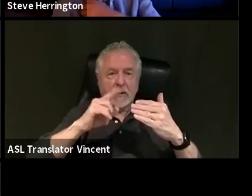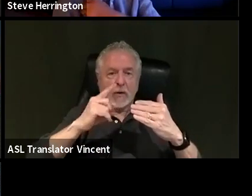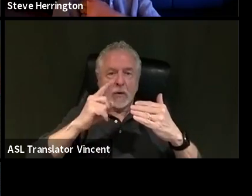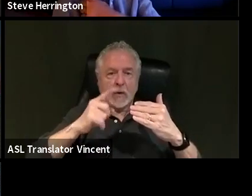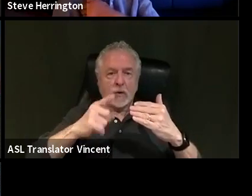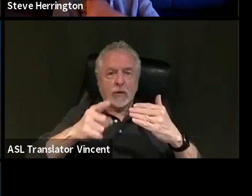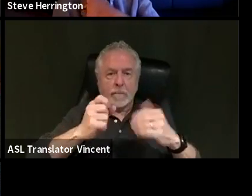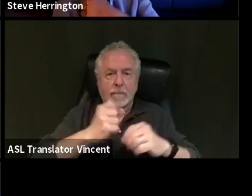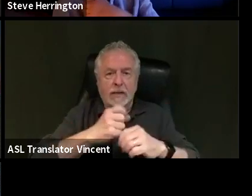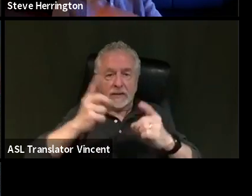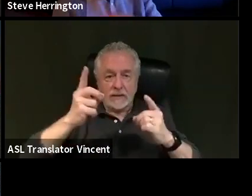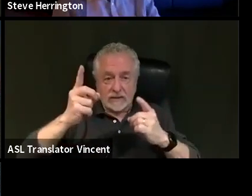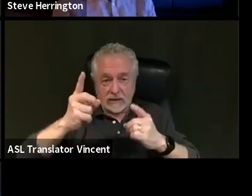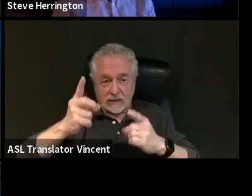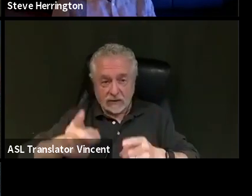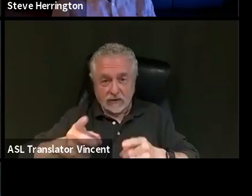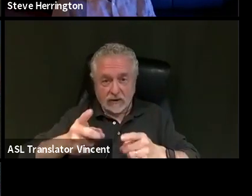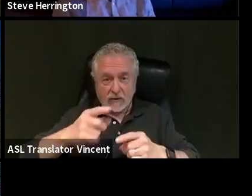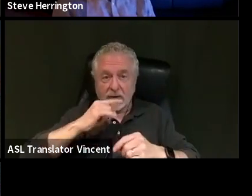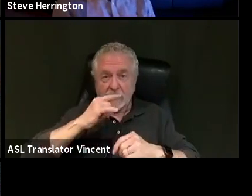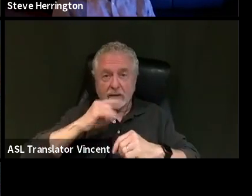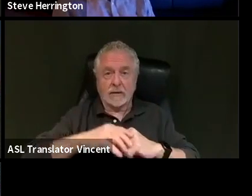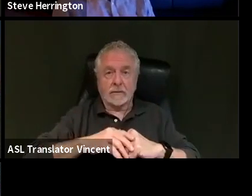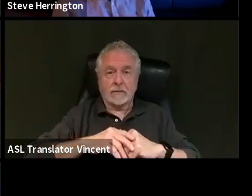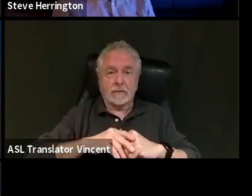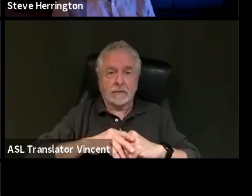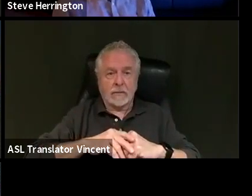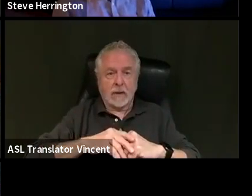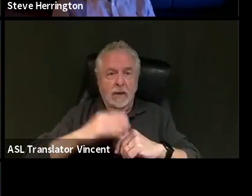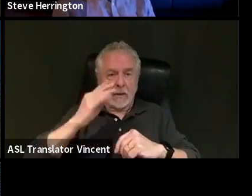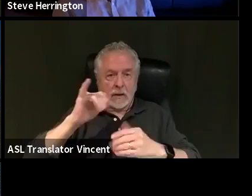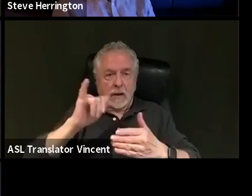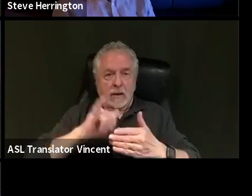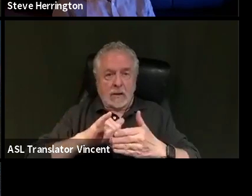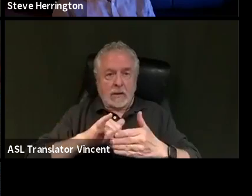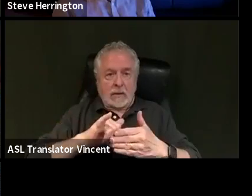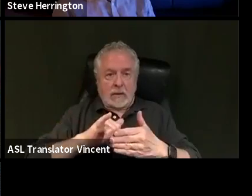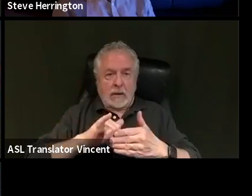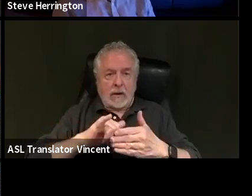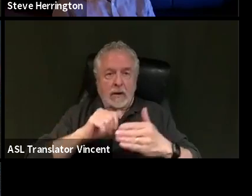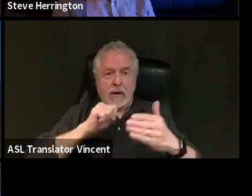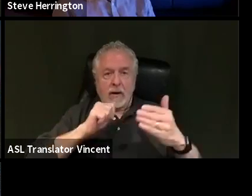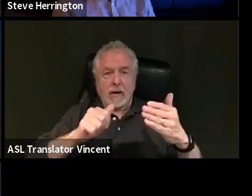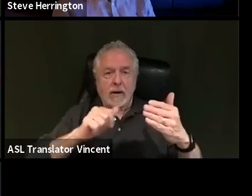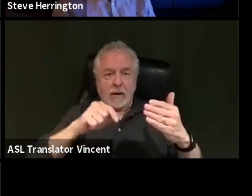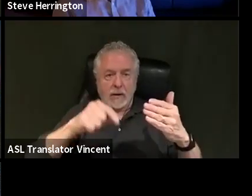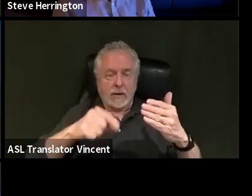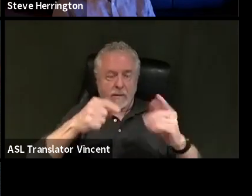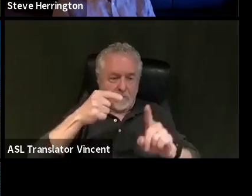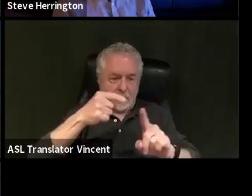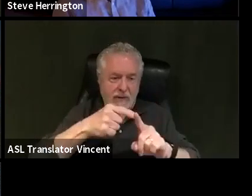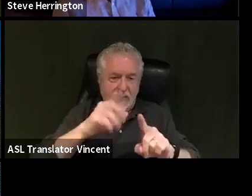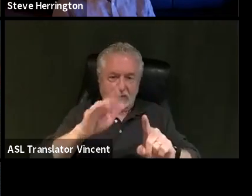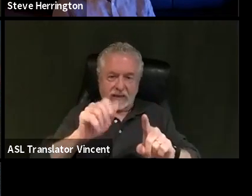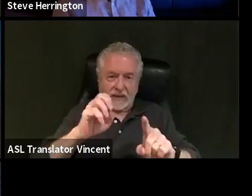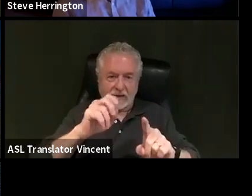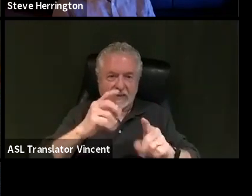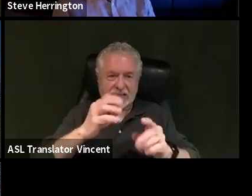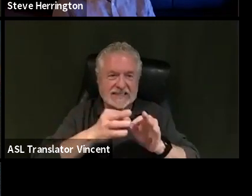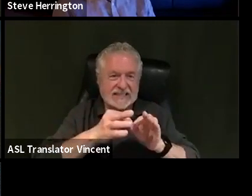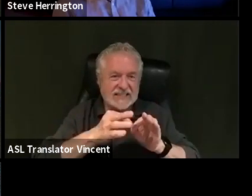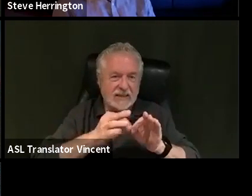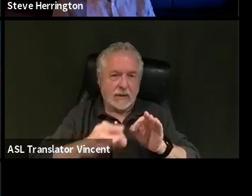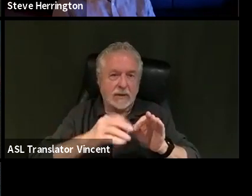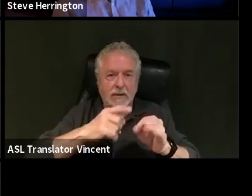we make decisions for kids, I know that it's not in this particular case as simple